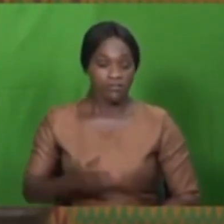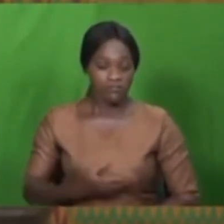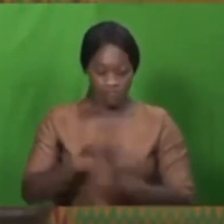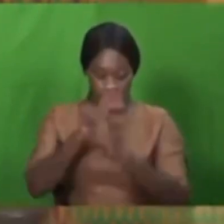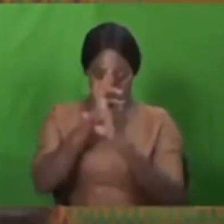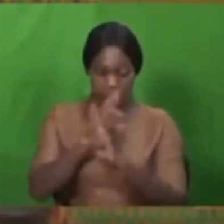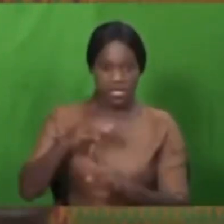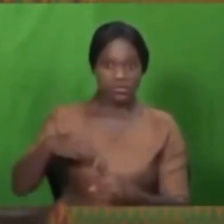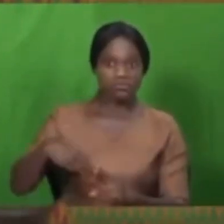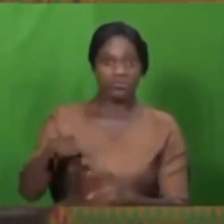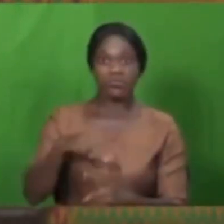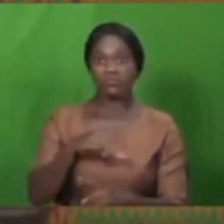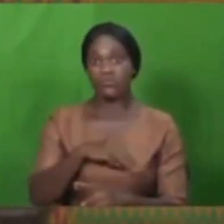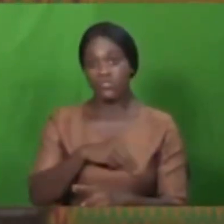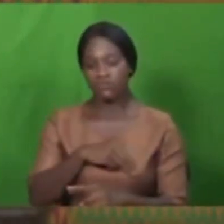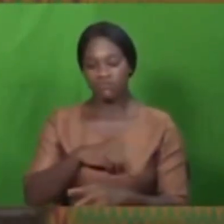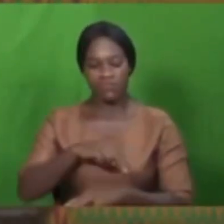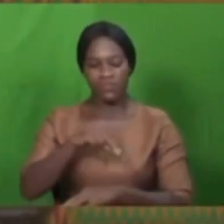of the National House of Chiefs,